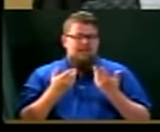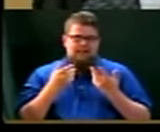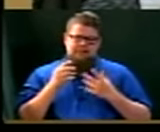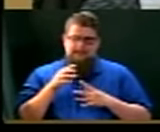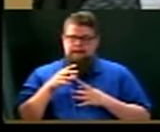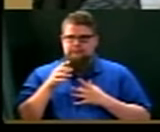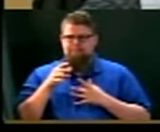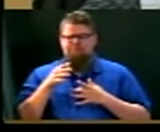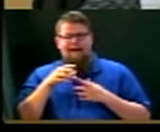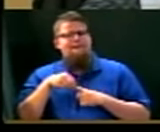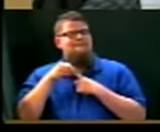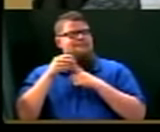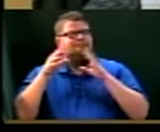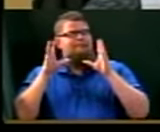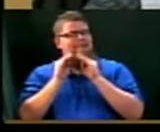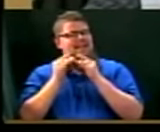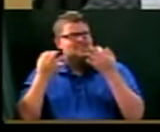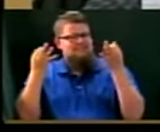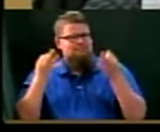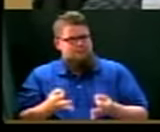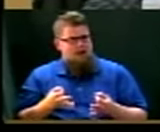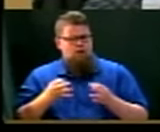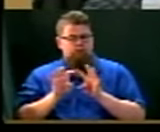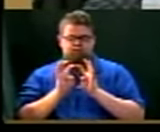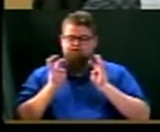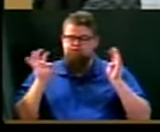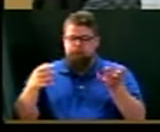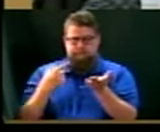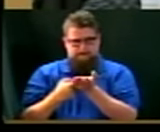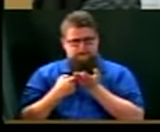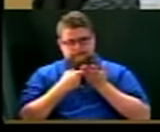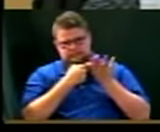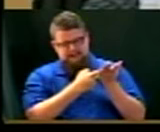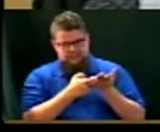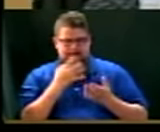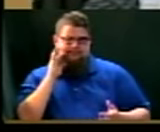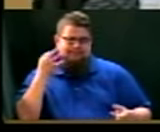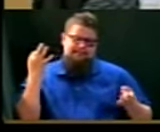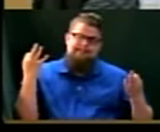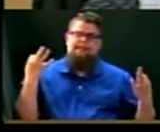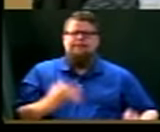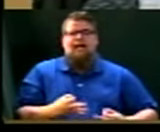meeting to discuss this and come up with some finality.